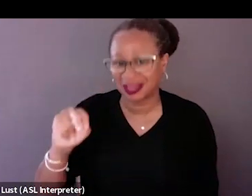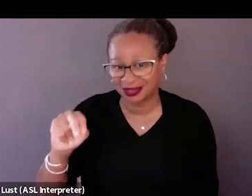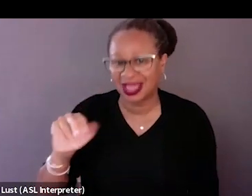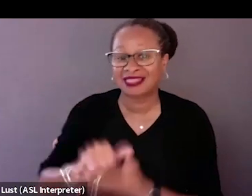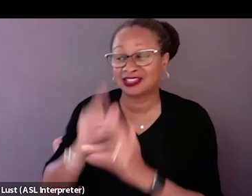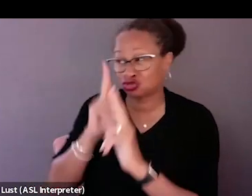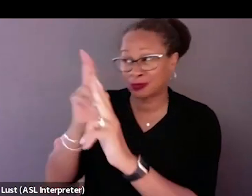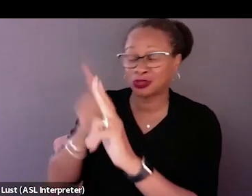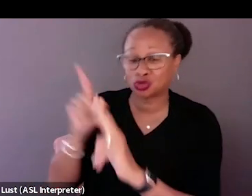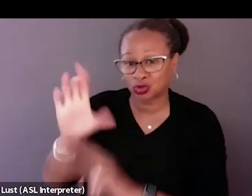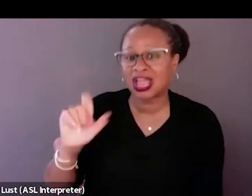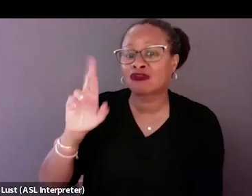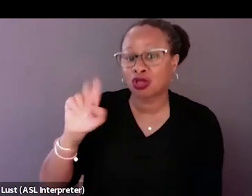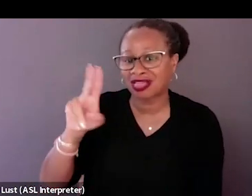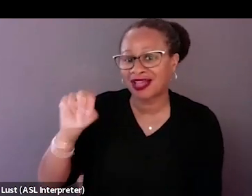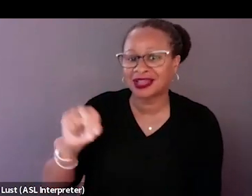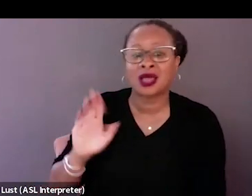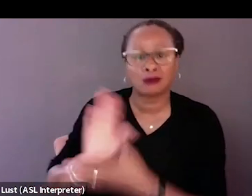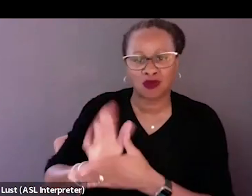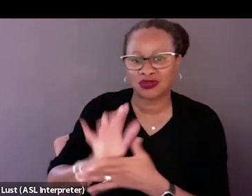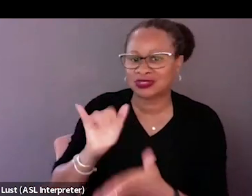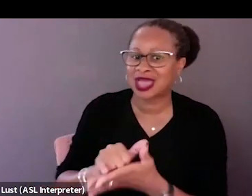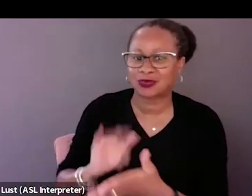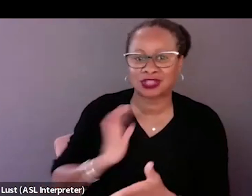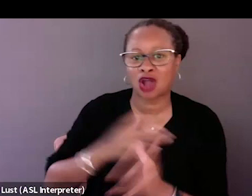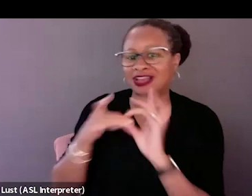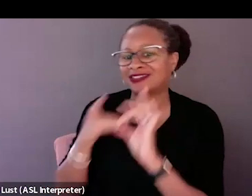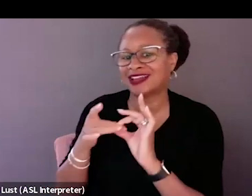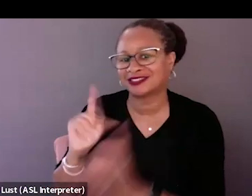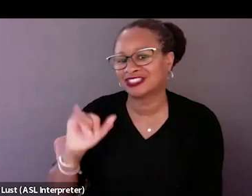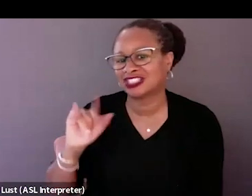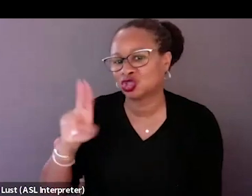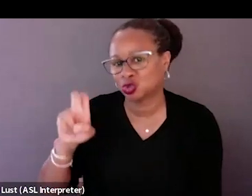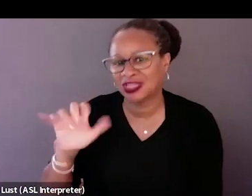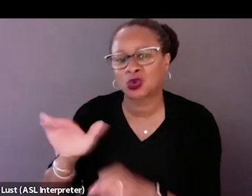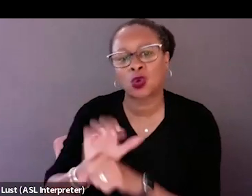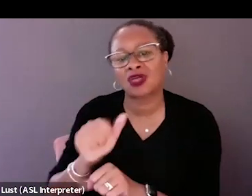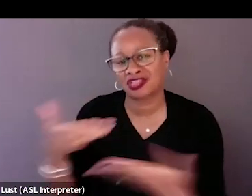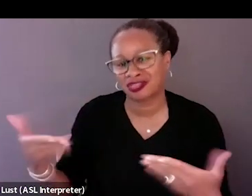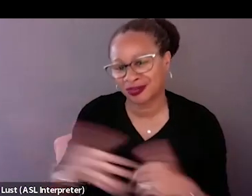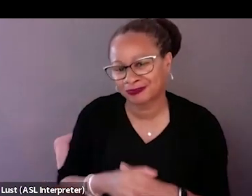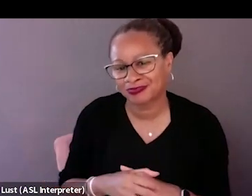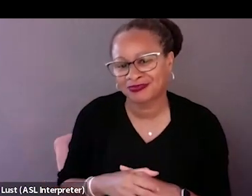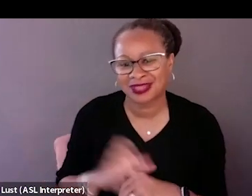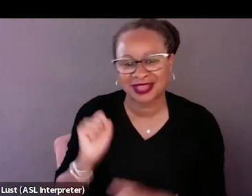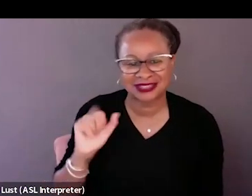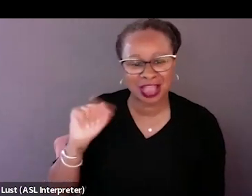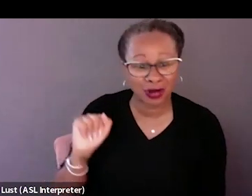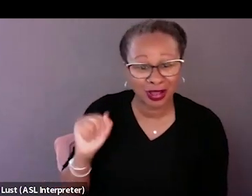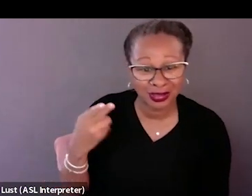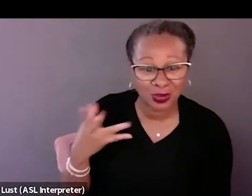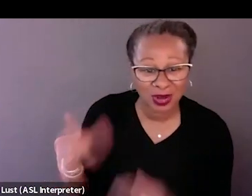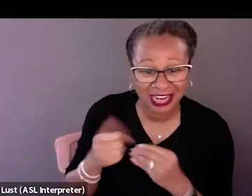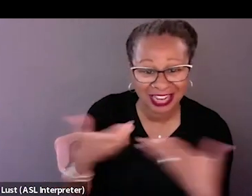to, she and I, the movies were our connective tissue. So that's a whole other thing. But Sarah, I don't know if you want to add anything